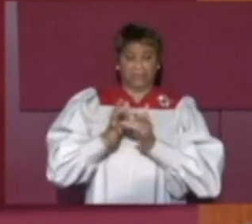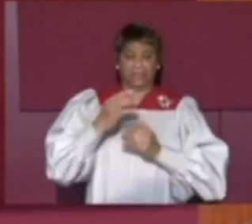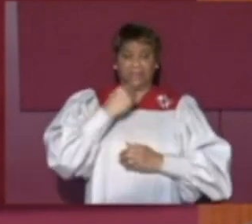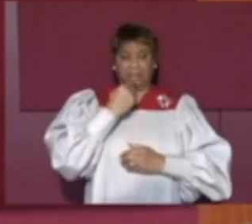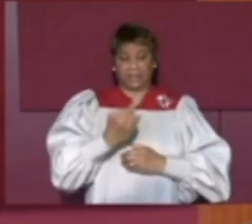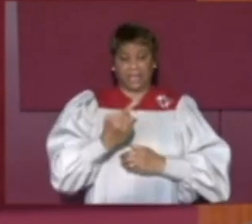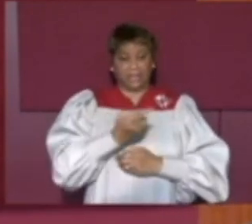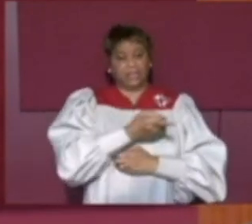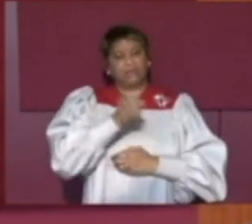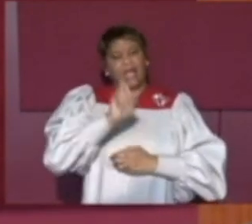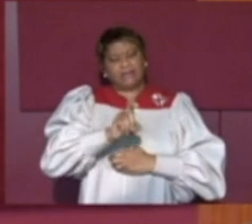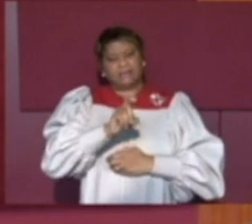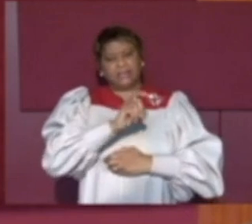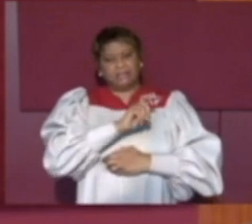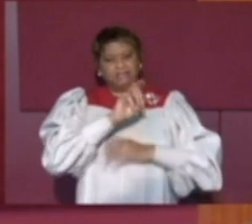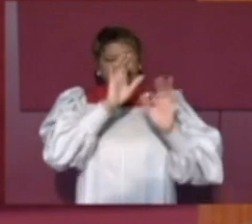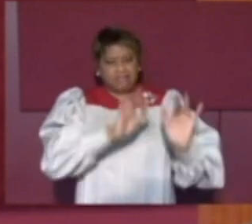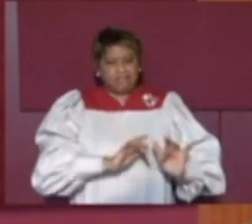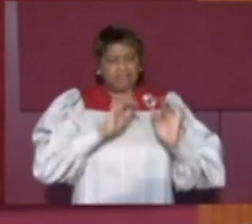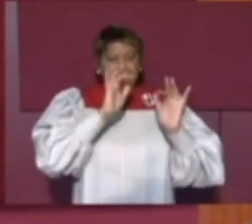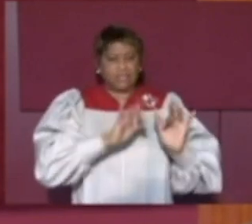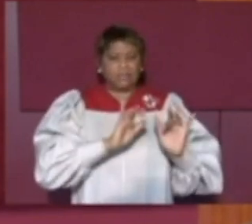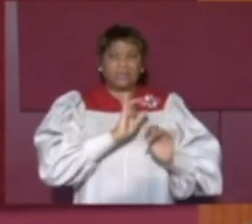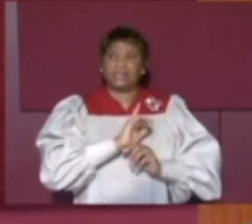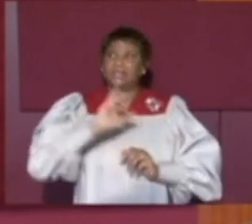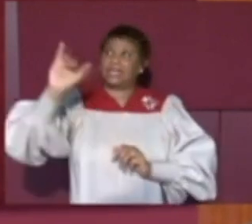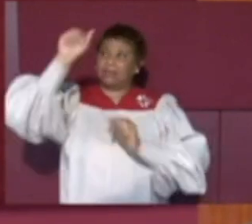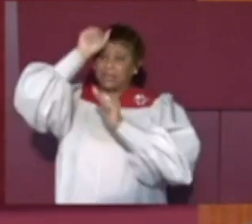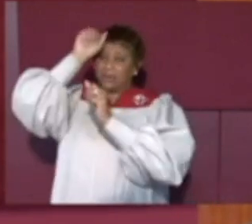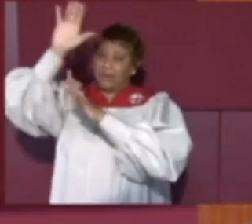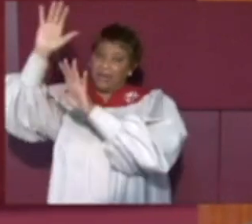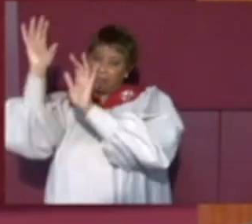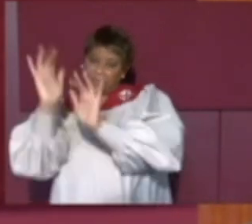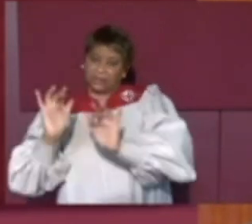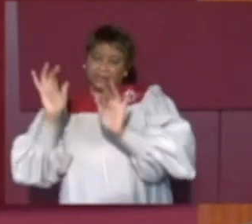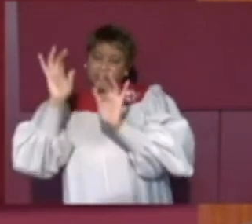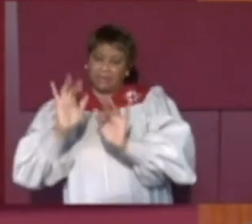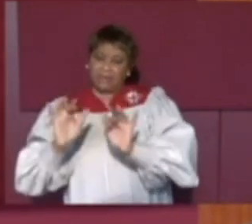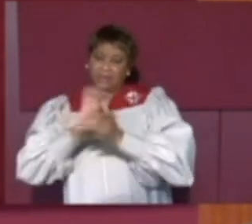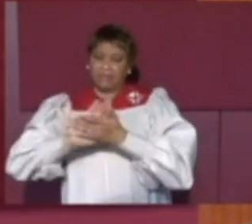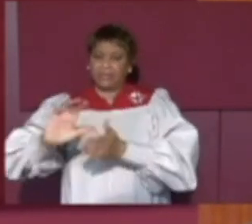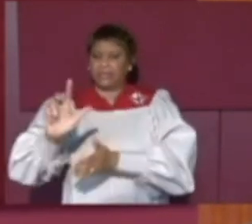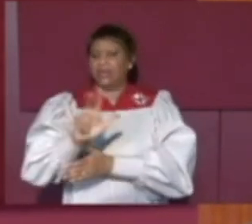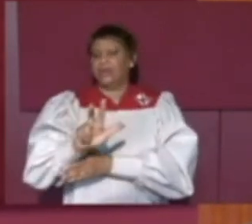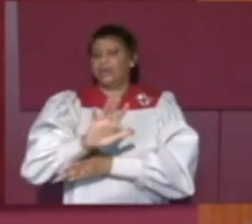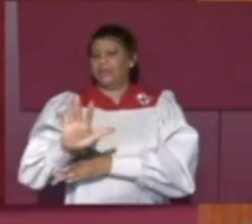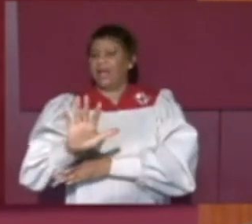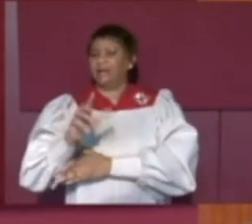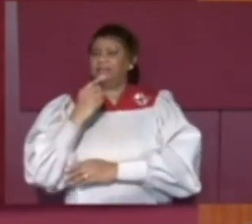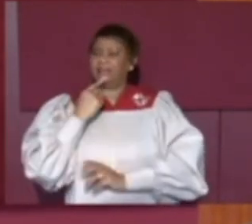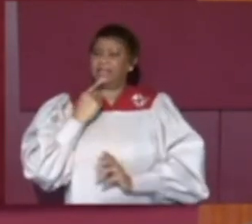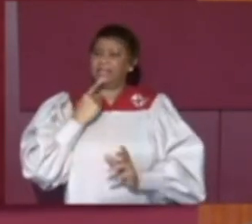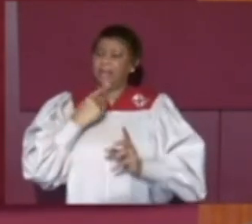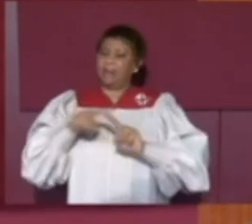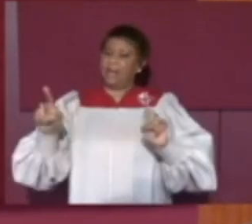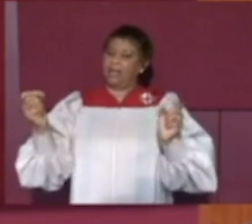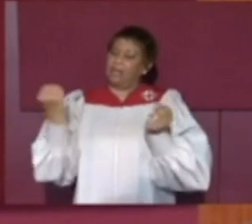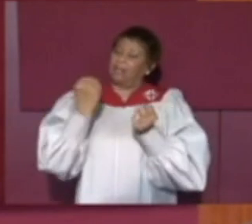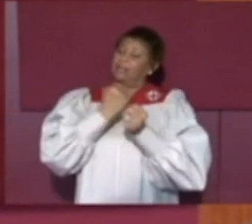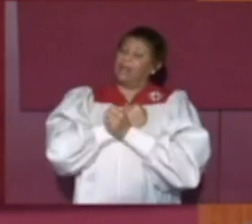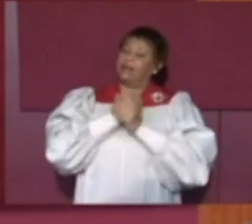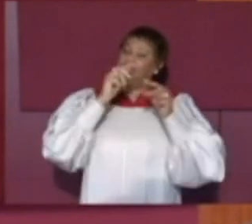Jesus says, "Be ye therefore merciful, as your Father also is merciful." verse 35 says, but love your